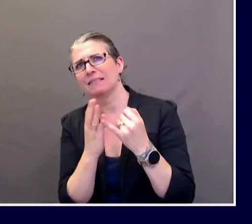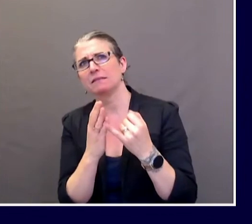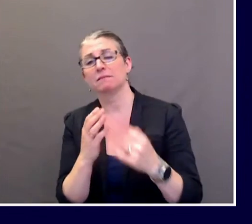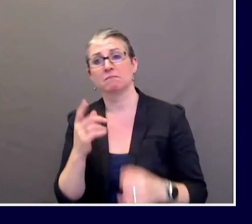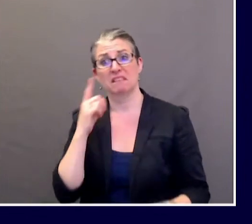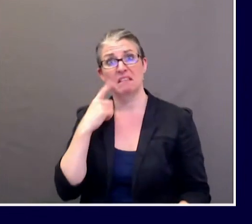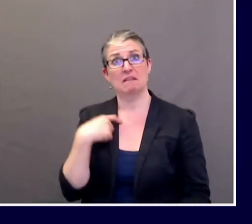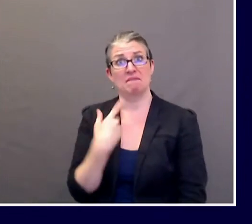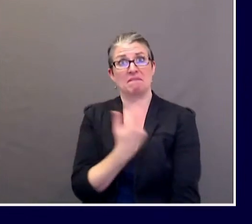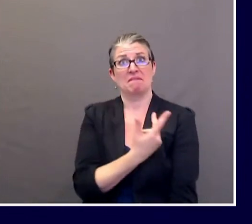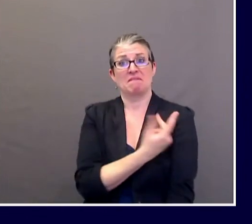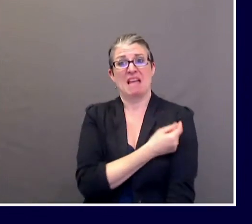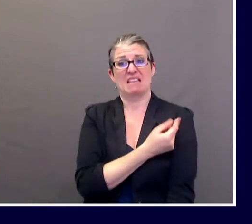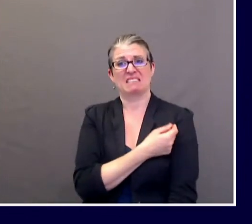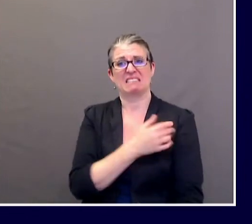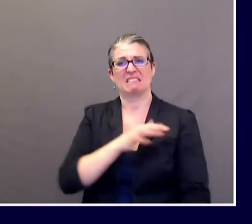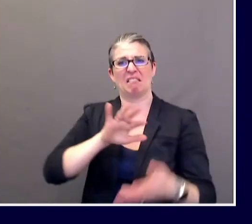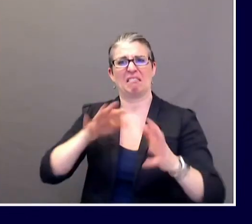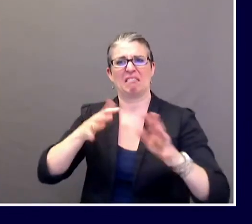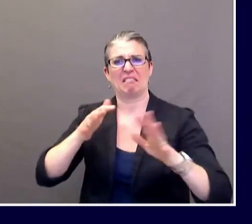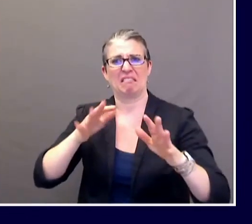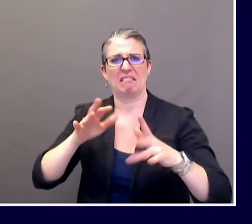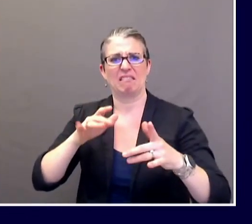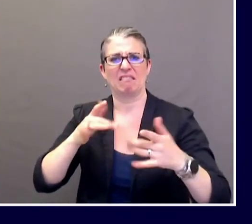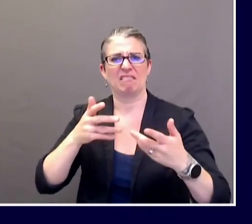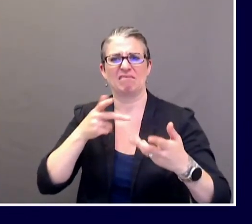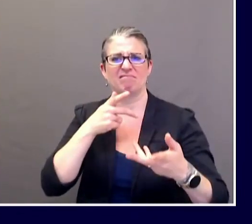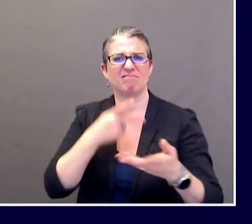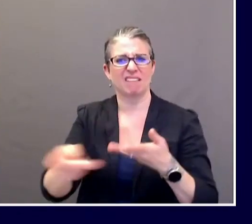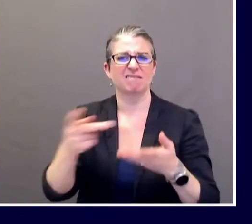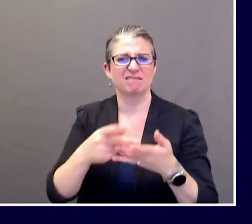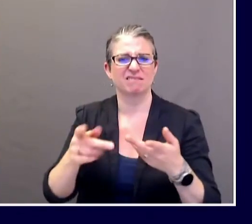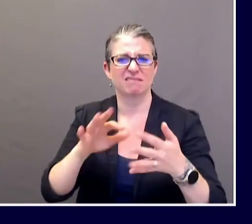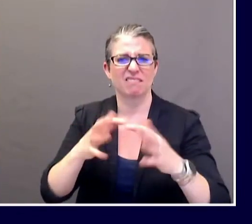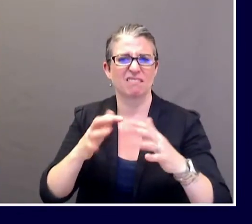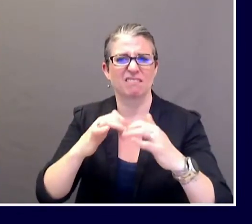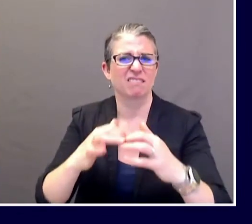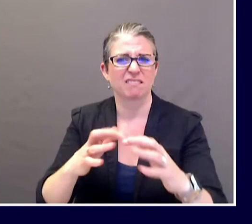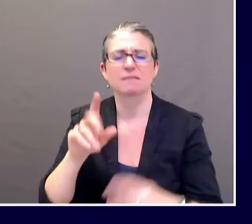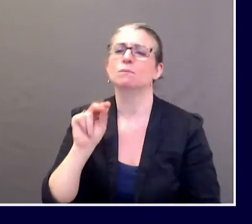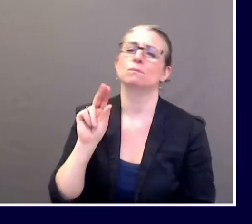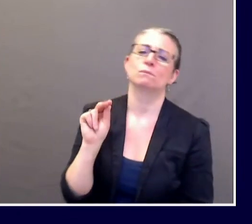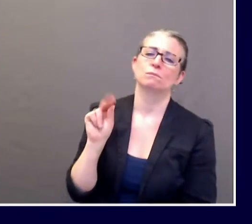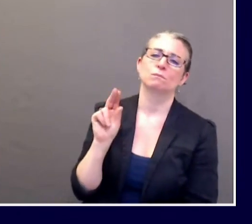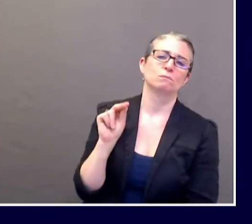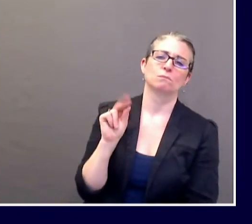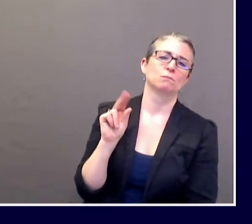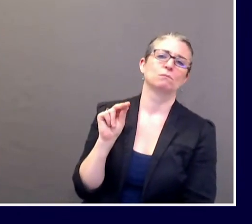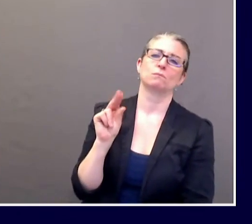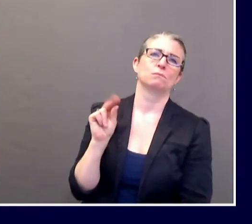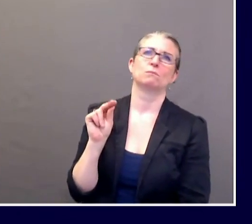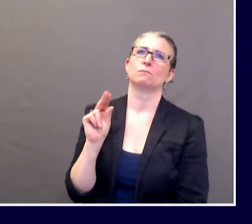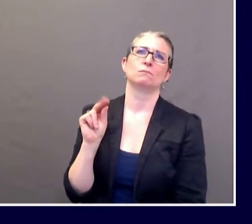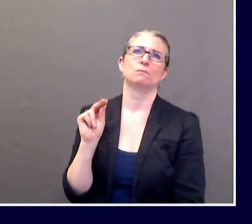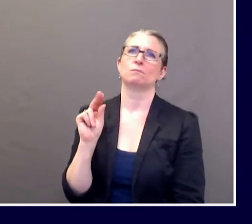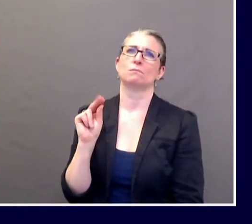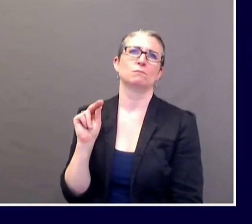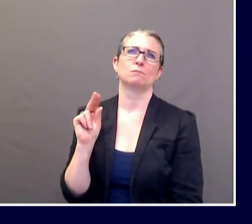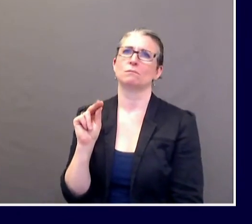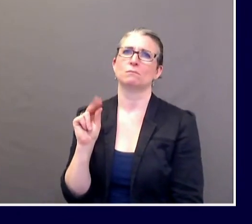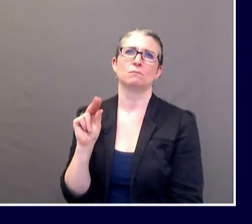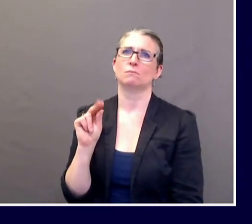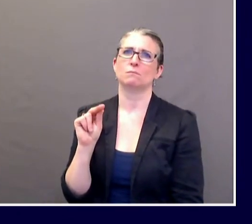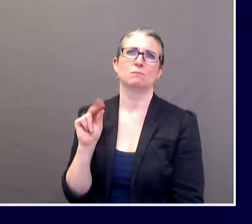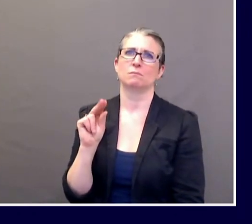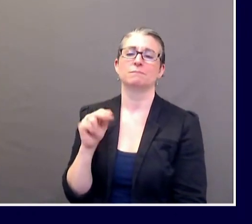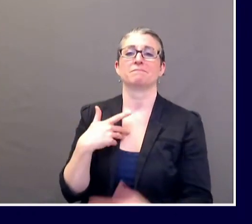since Saturday. That's a good thing. The key for us is going to be vaccinating those groups, as we were mentioning with Chris, in their 20s, 30s, and 40s. That's